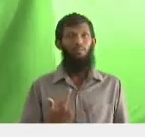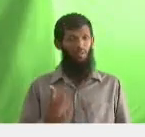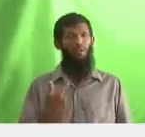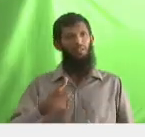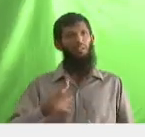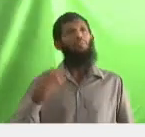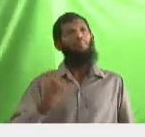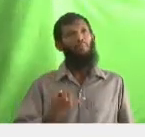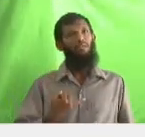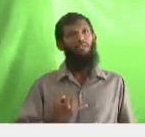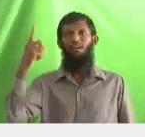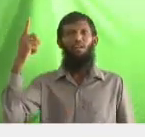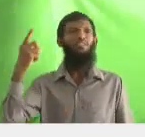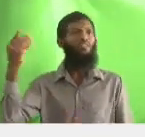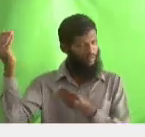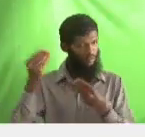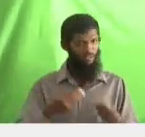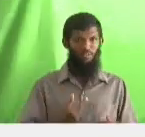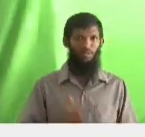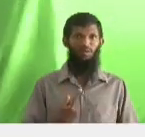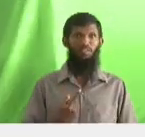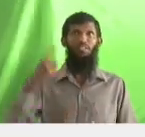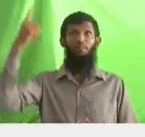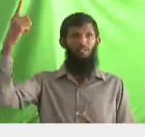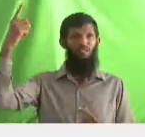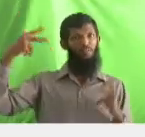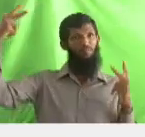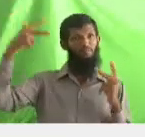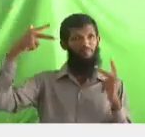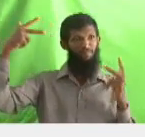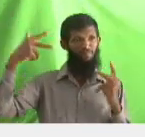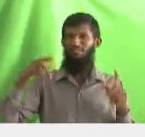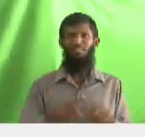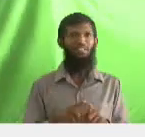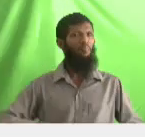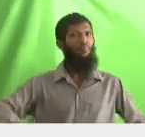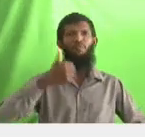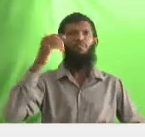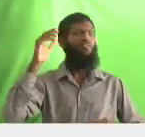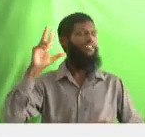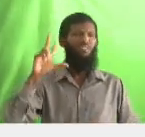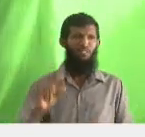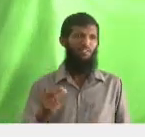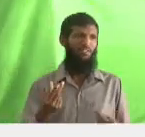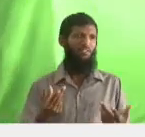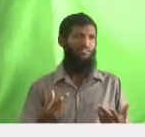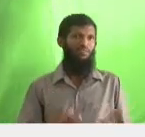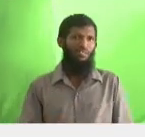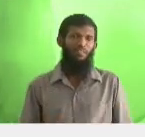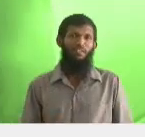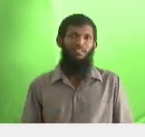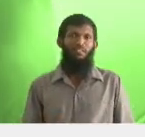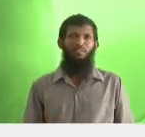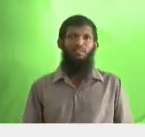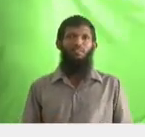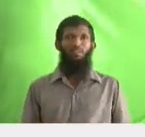self. You can never ever win a war that you begin against the Almighty himself.